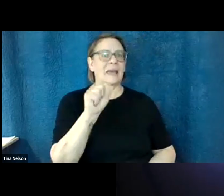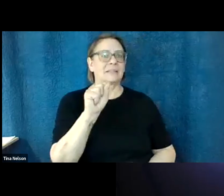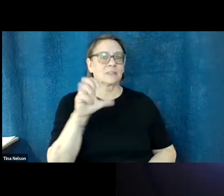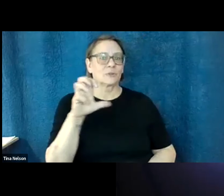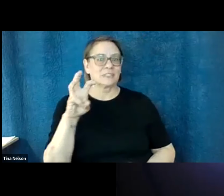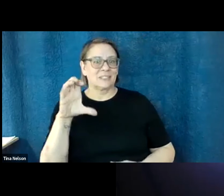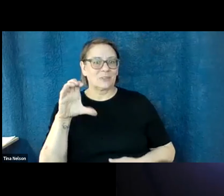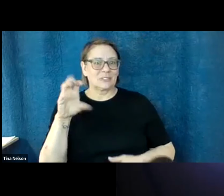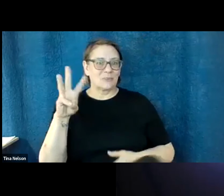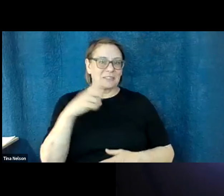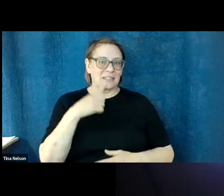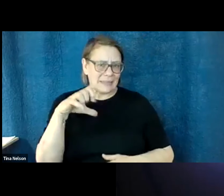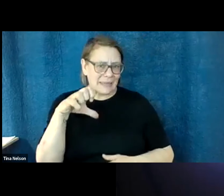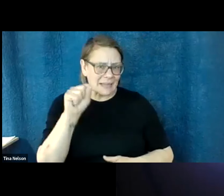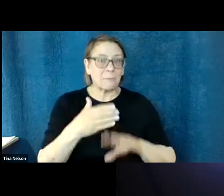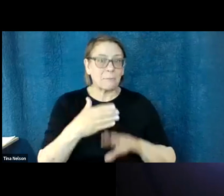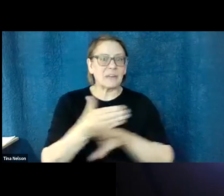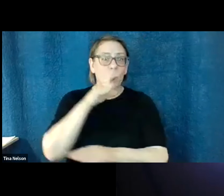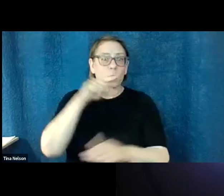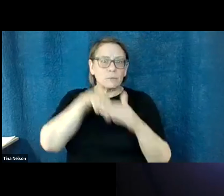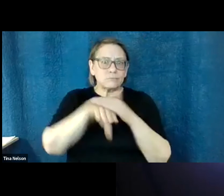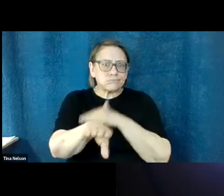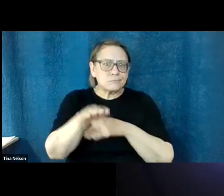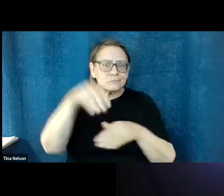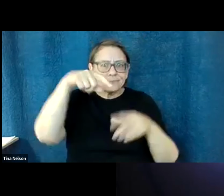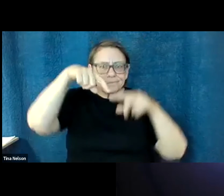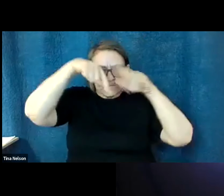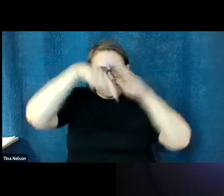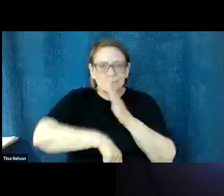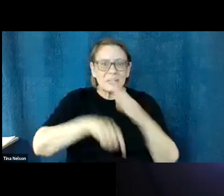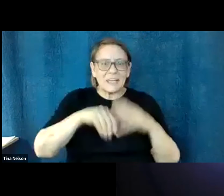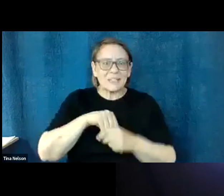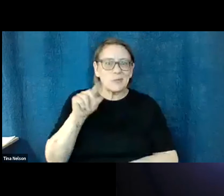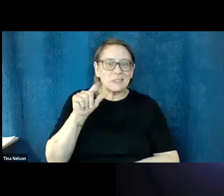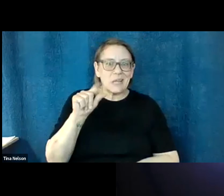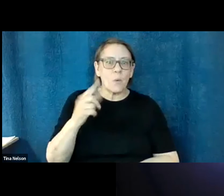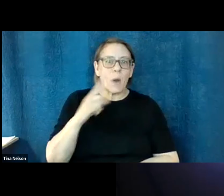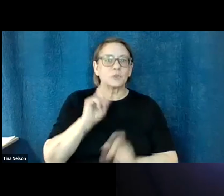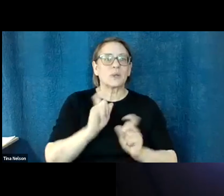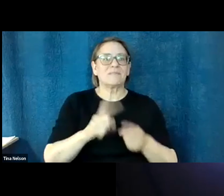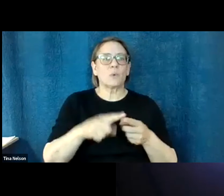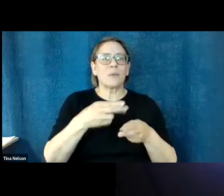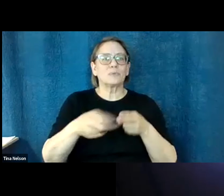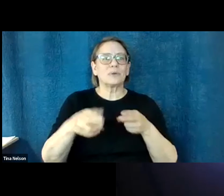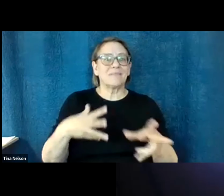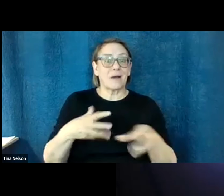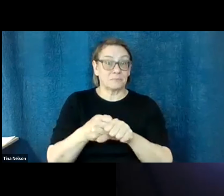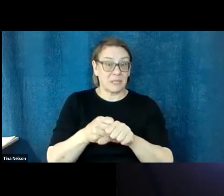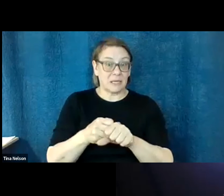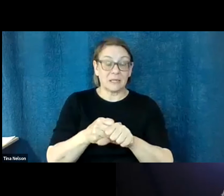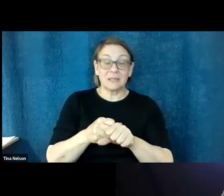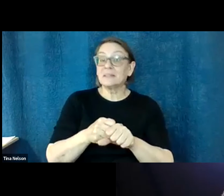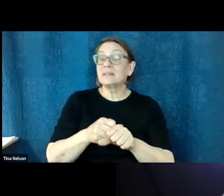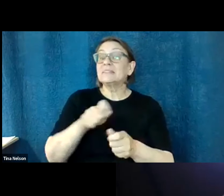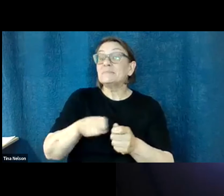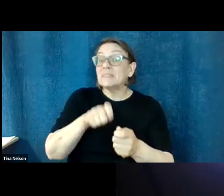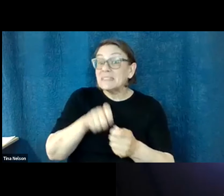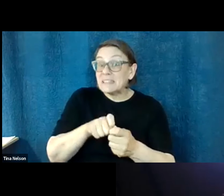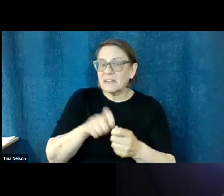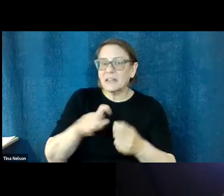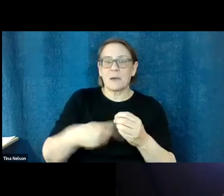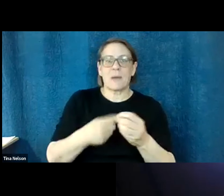Yes. Yeah. Before we dive into the data, I just wanted to give you a brief project update on what's been happening and most specifically the project